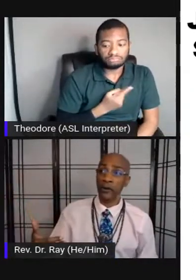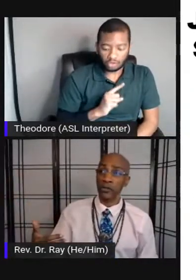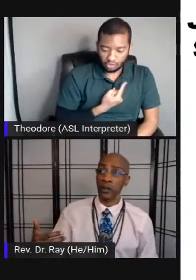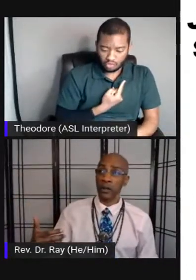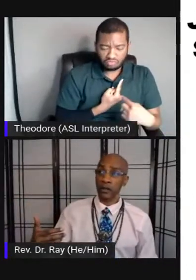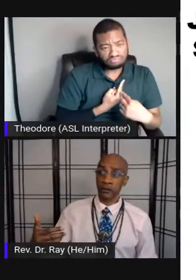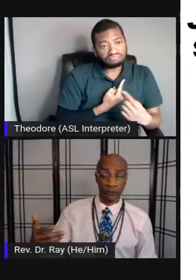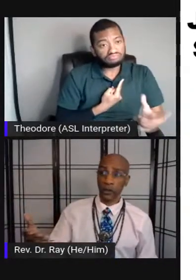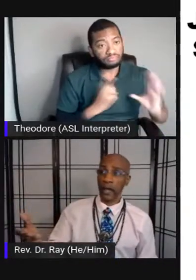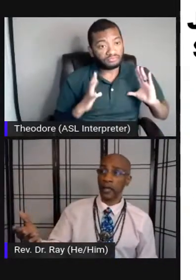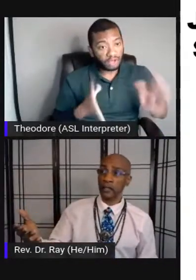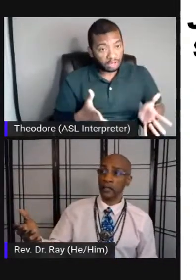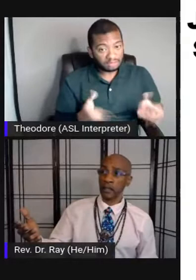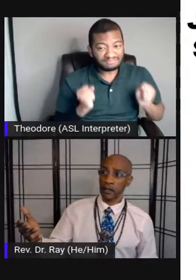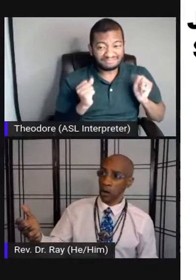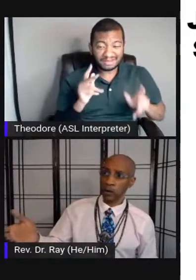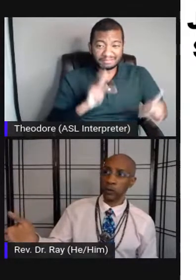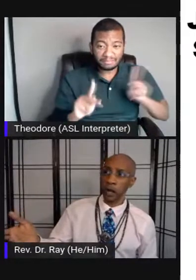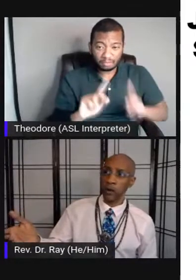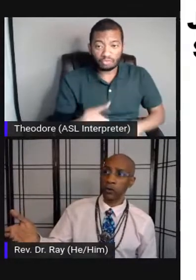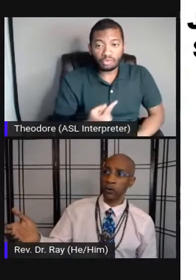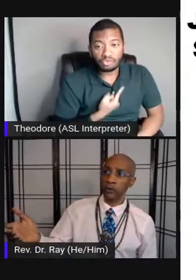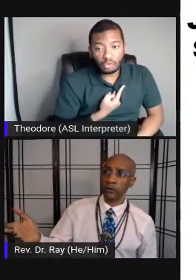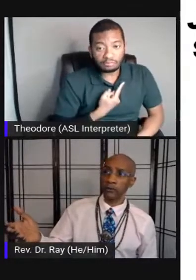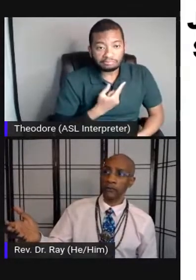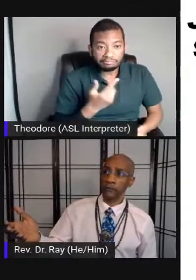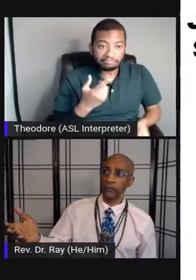the house for 4 days and no one would know.